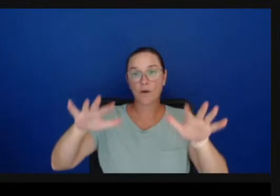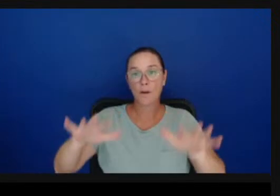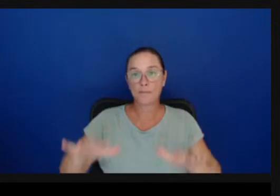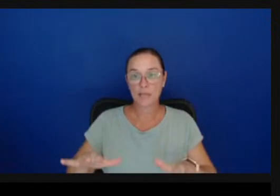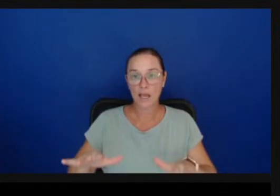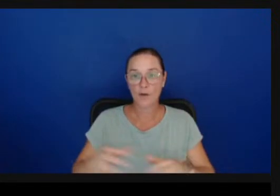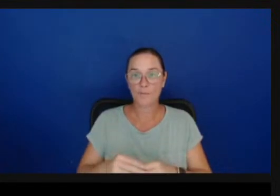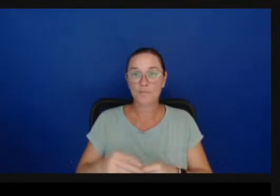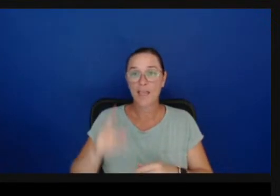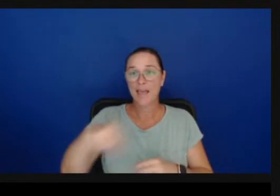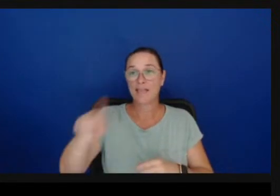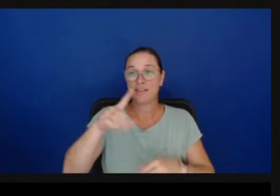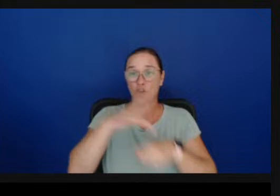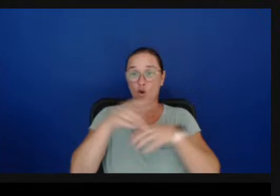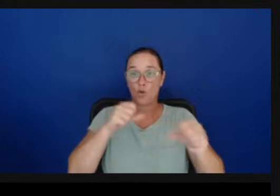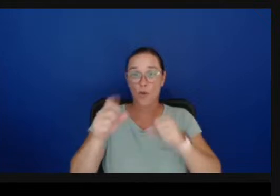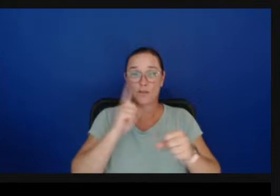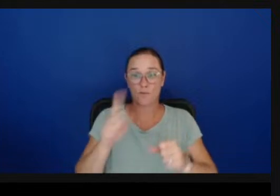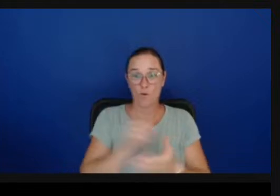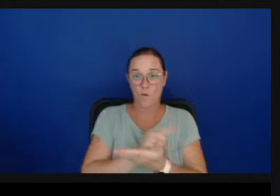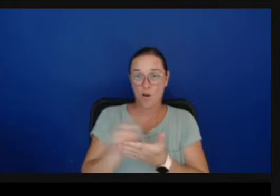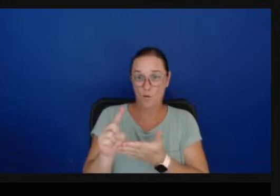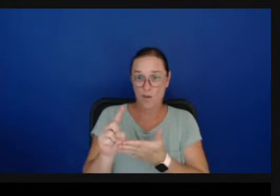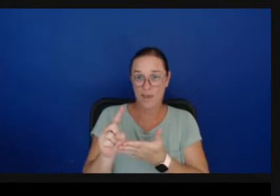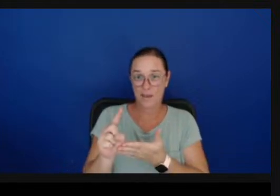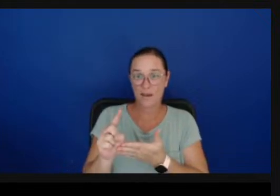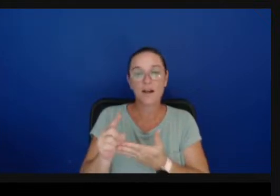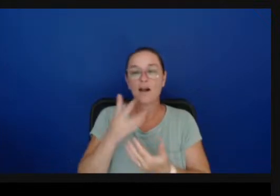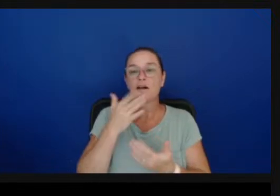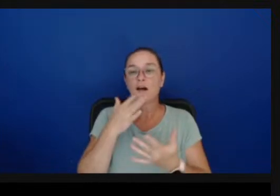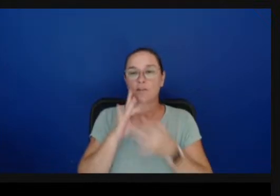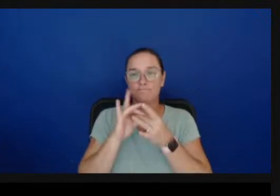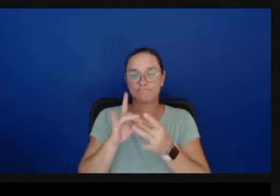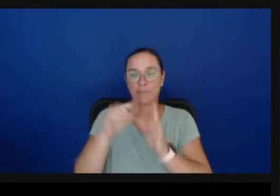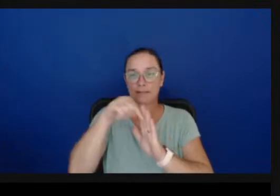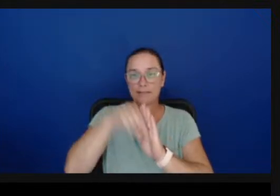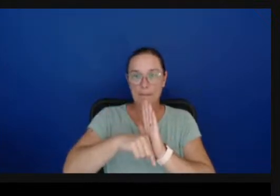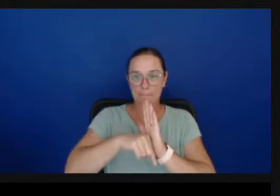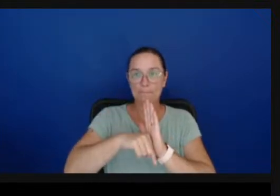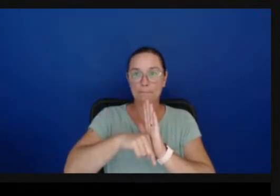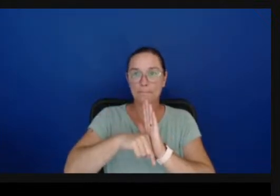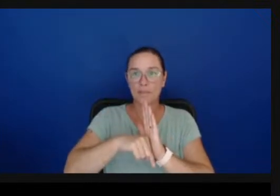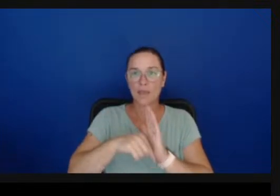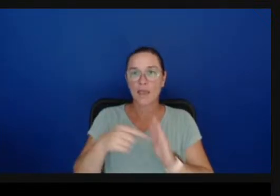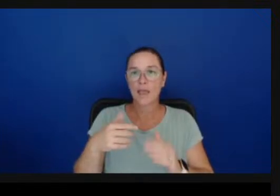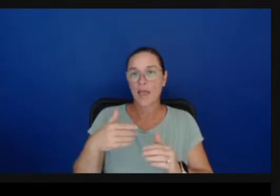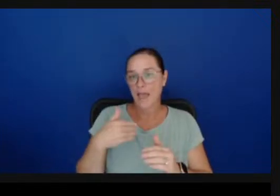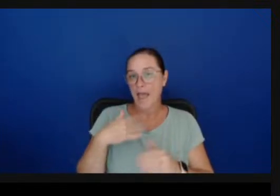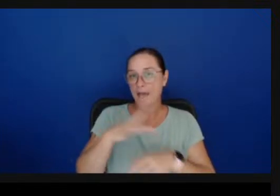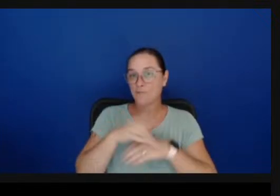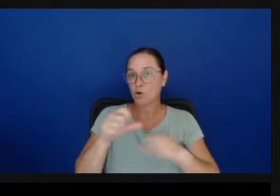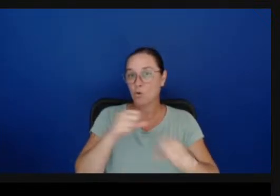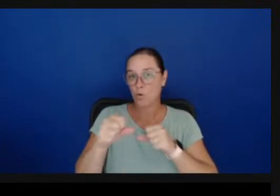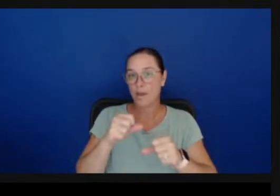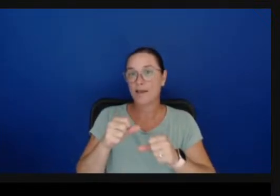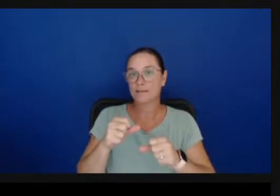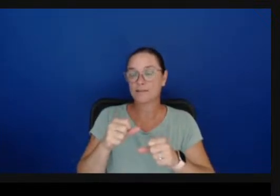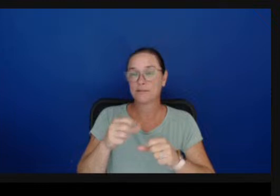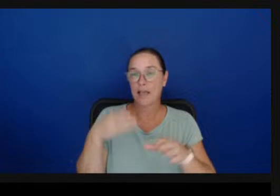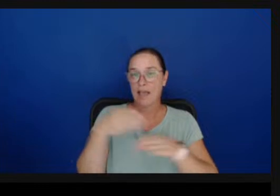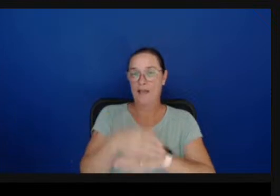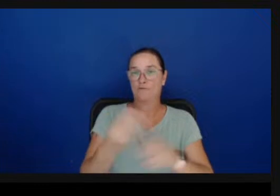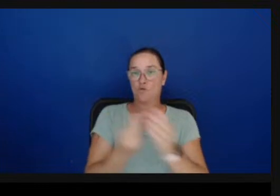earthquakes over the last week, colored by depth. And so there are some earthquakes following in the area of the